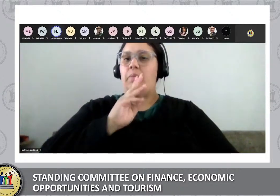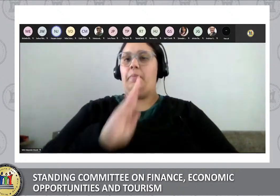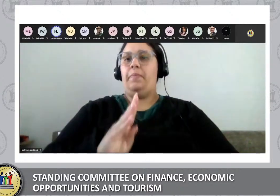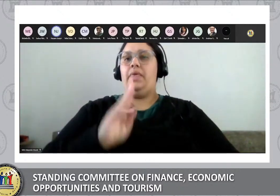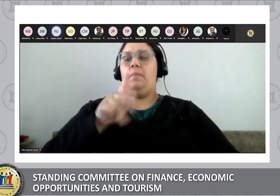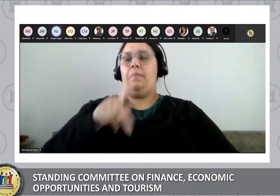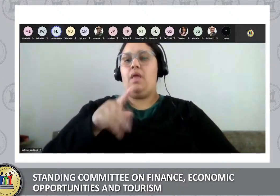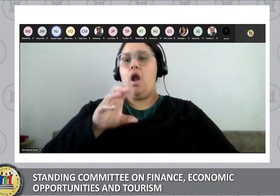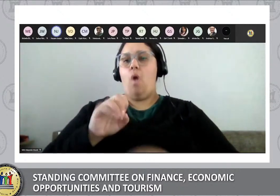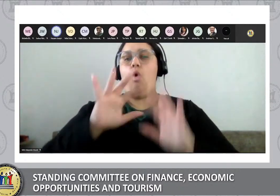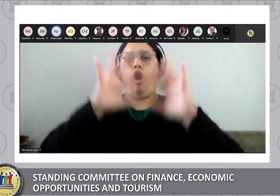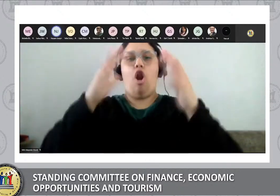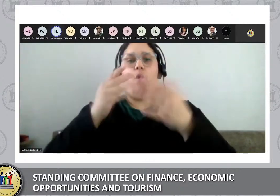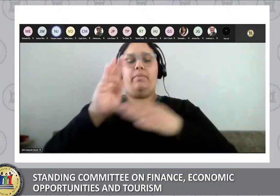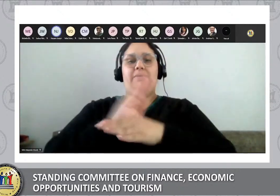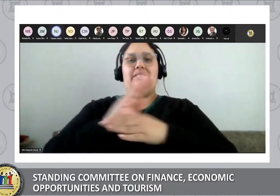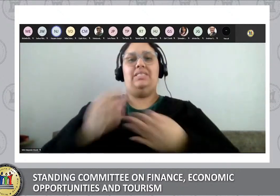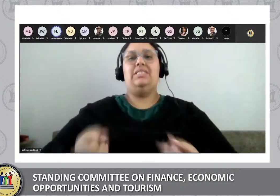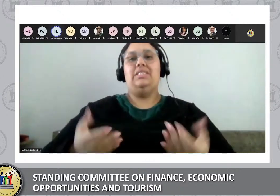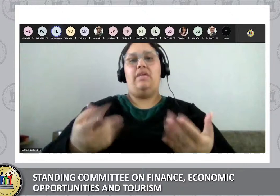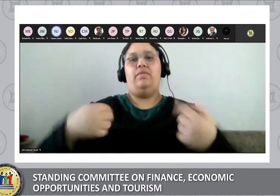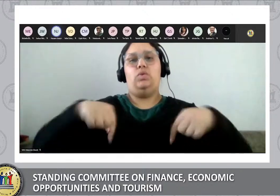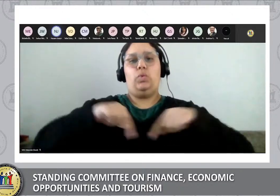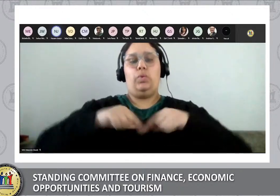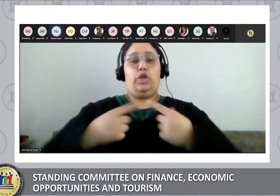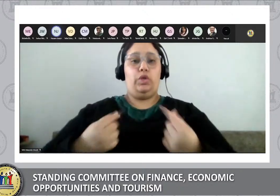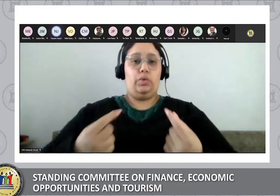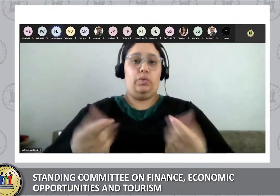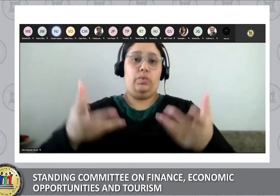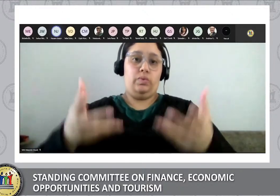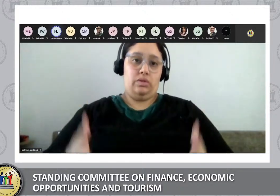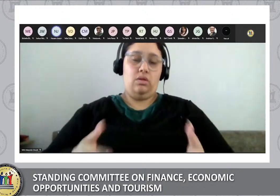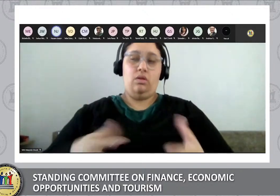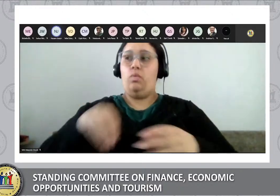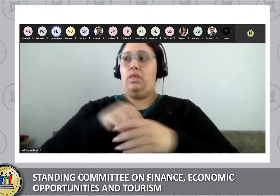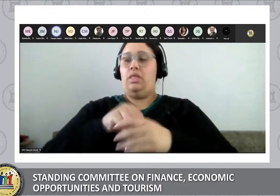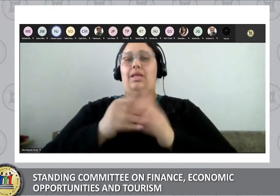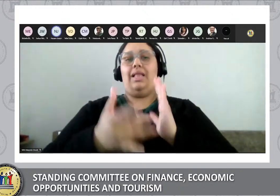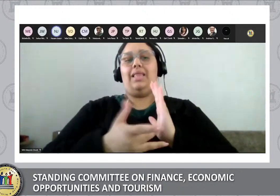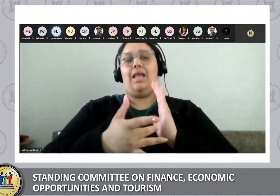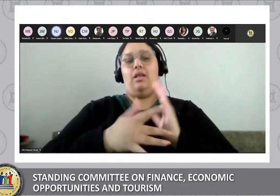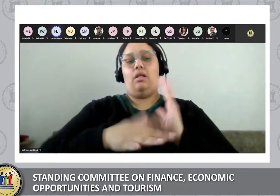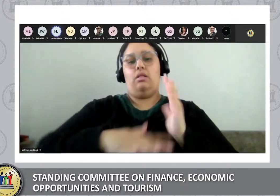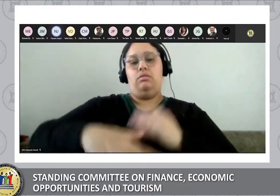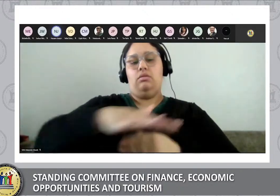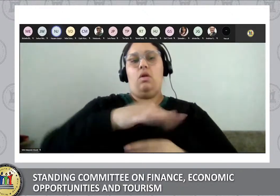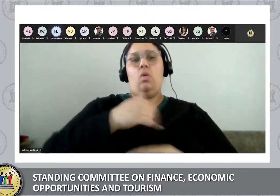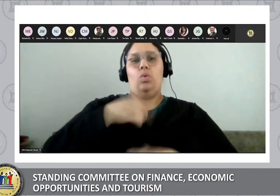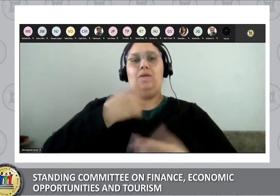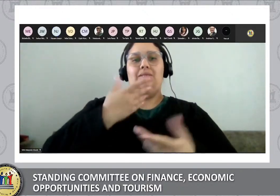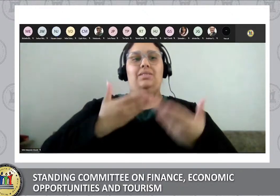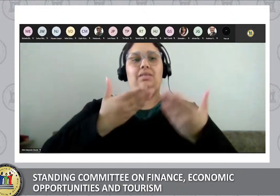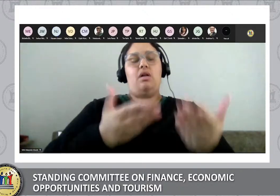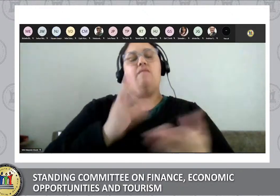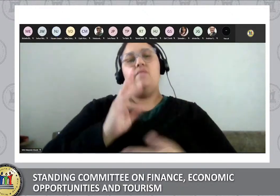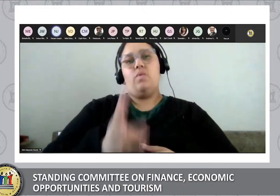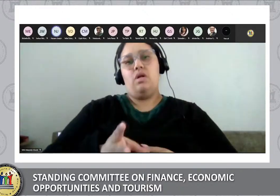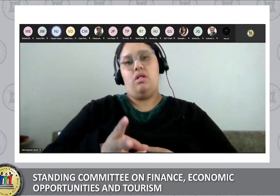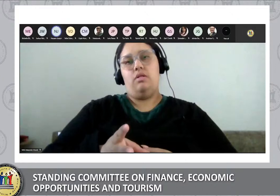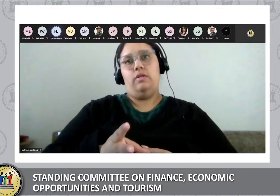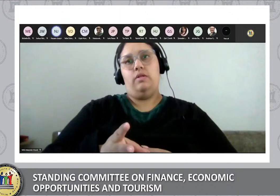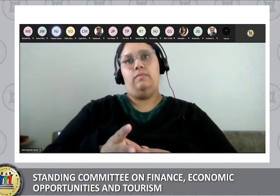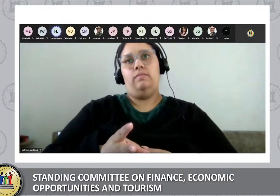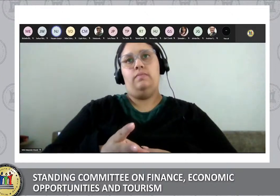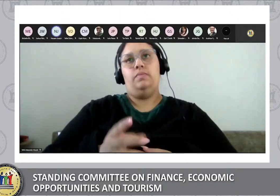BPO or global business services work that we do here. Within the tech space, we will service